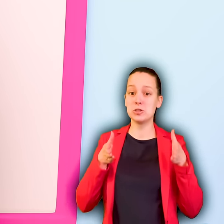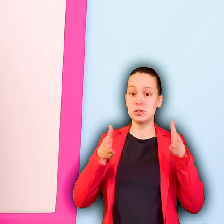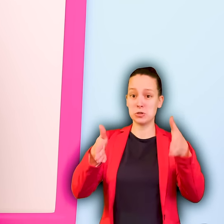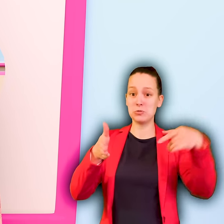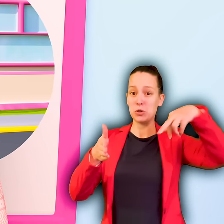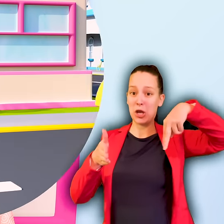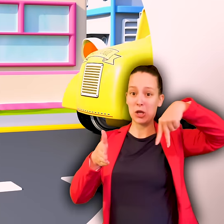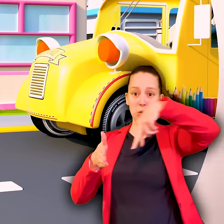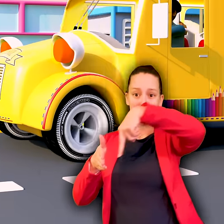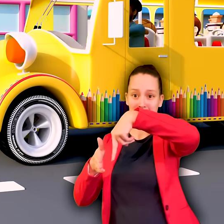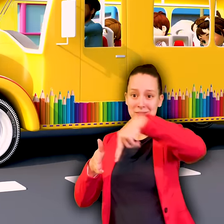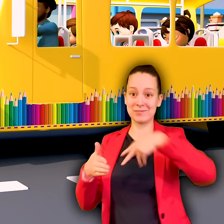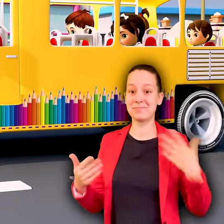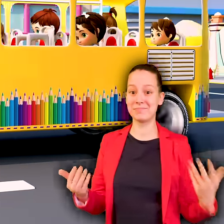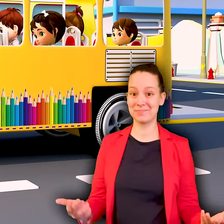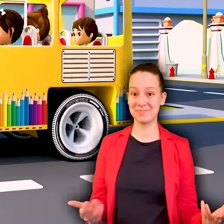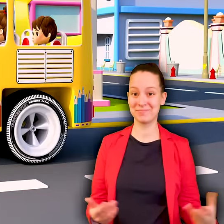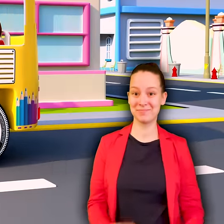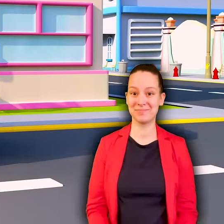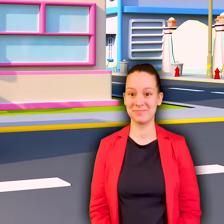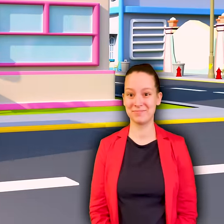crossing the streets